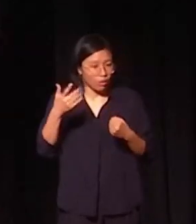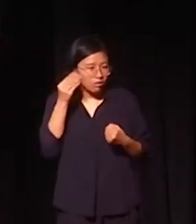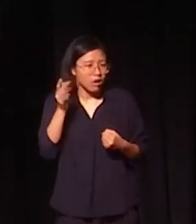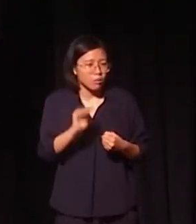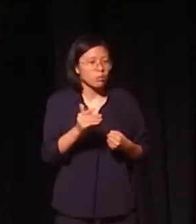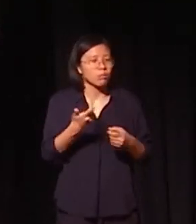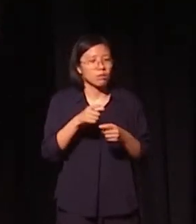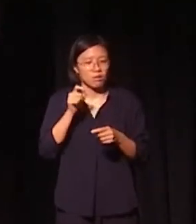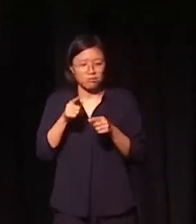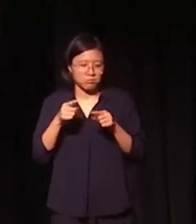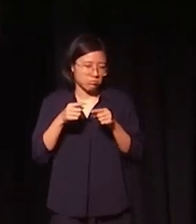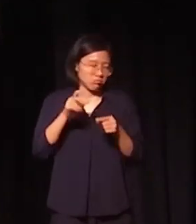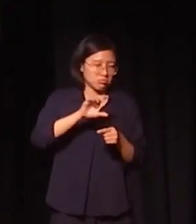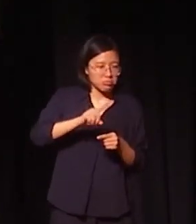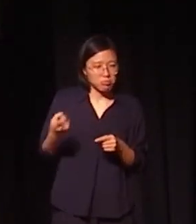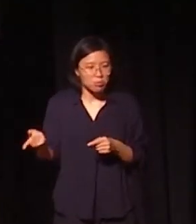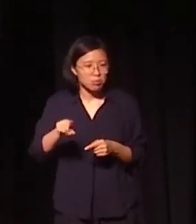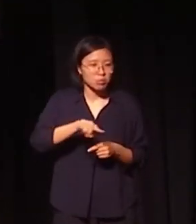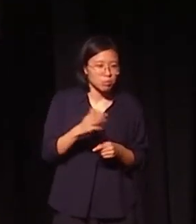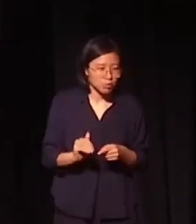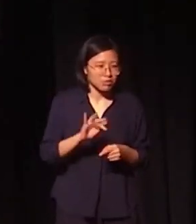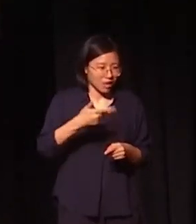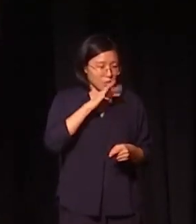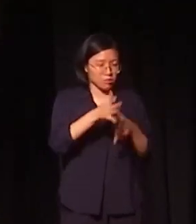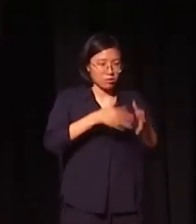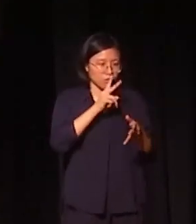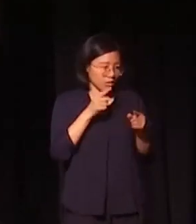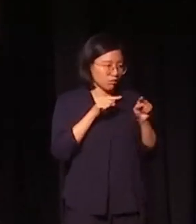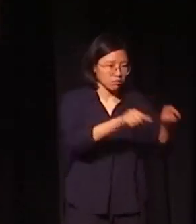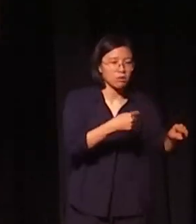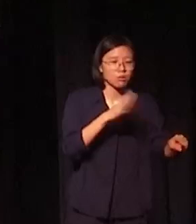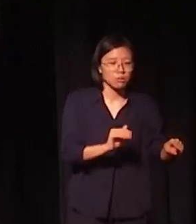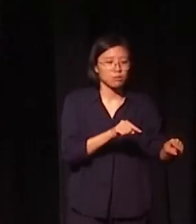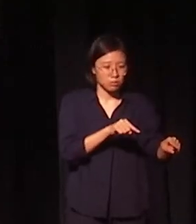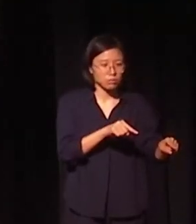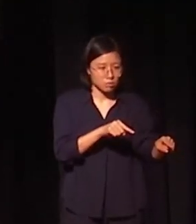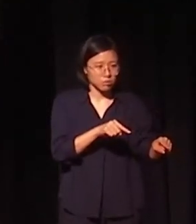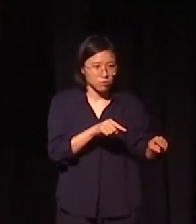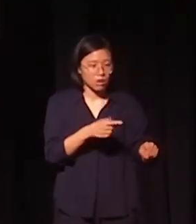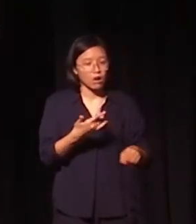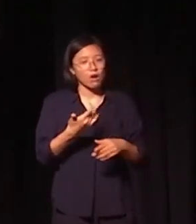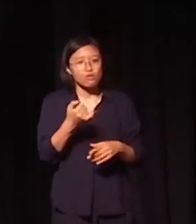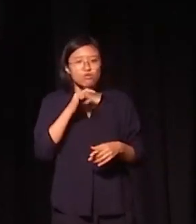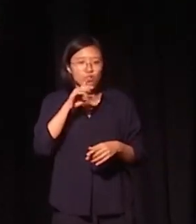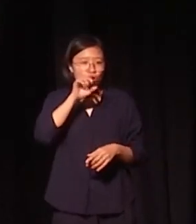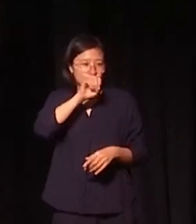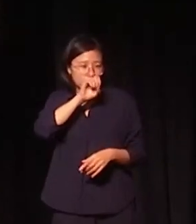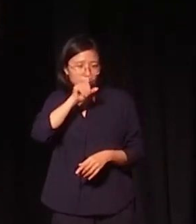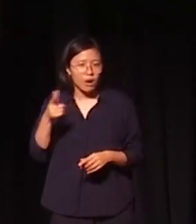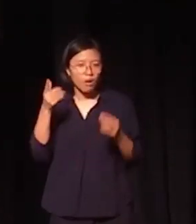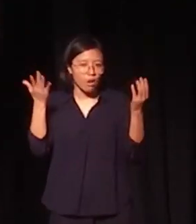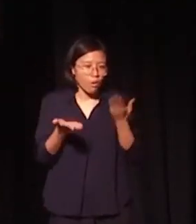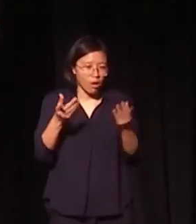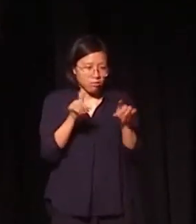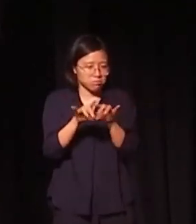in conferences, typically you would be using either chuchotage or you'll be using conference interpreting equipment. And in community